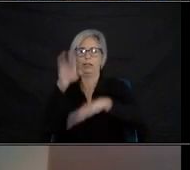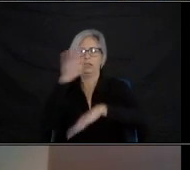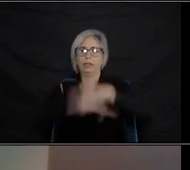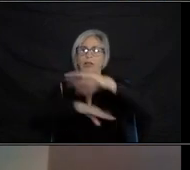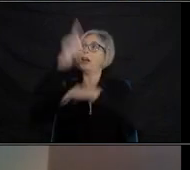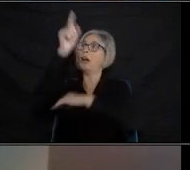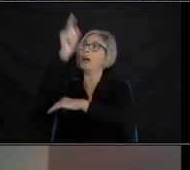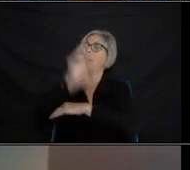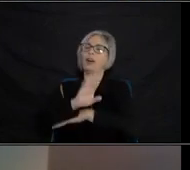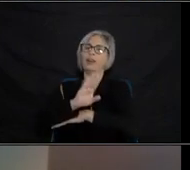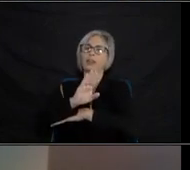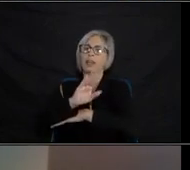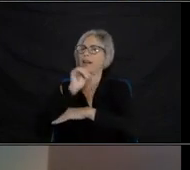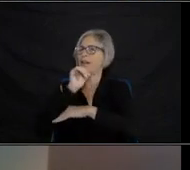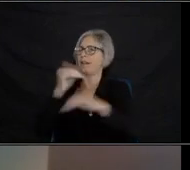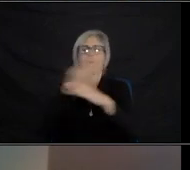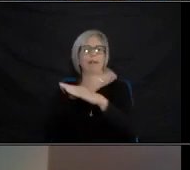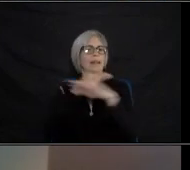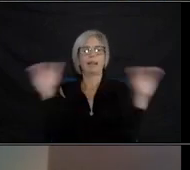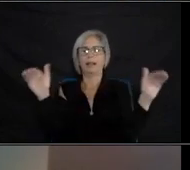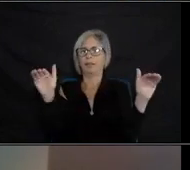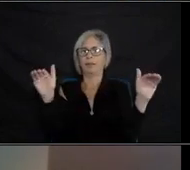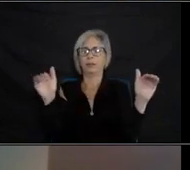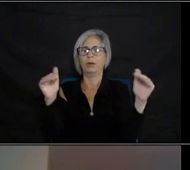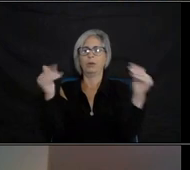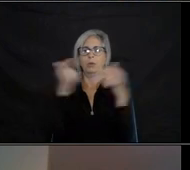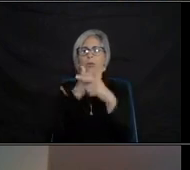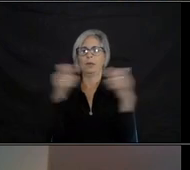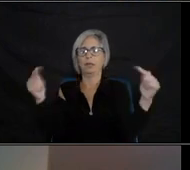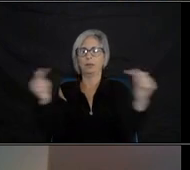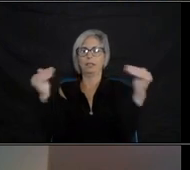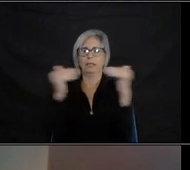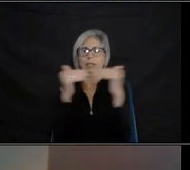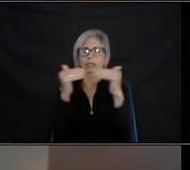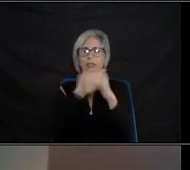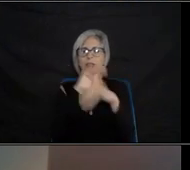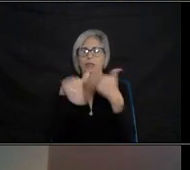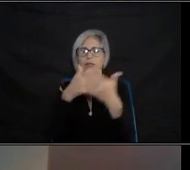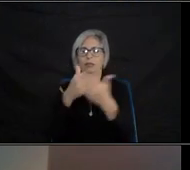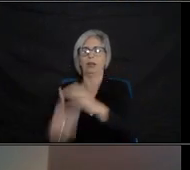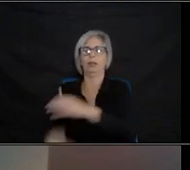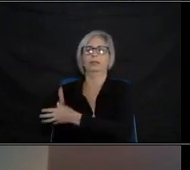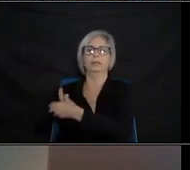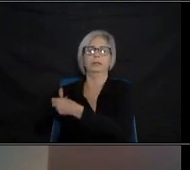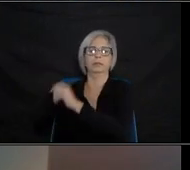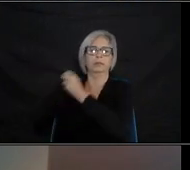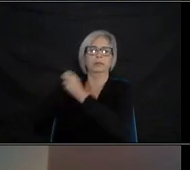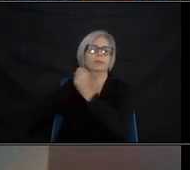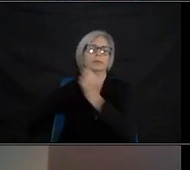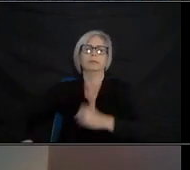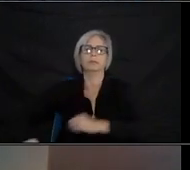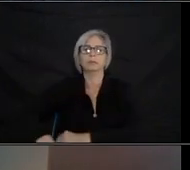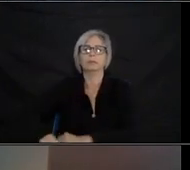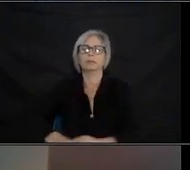nation, under God, indivisible, with liberty and justice for all.